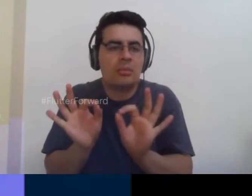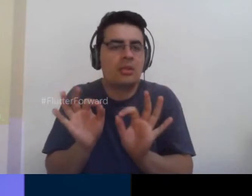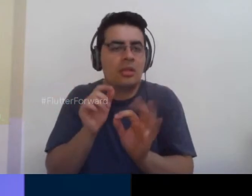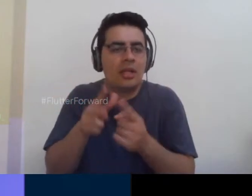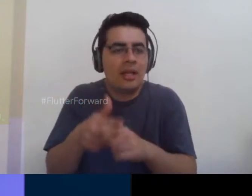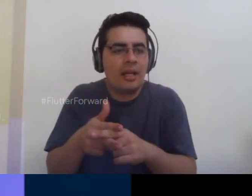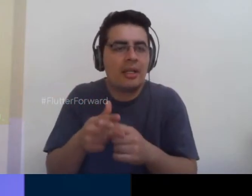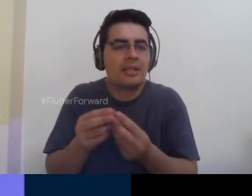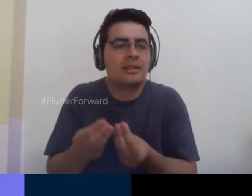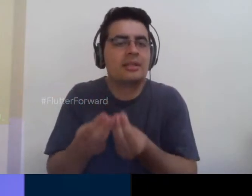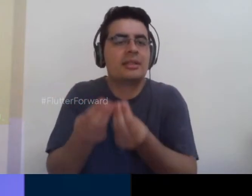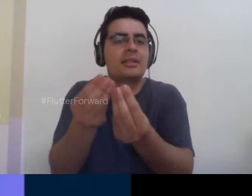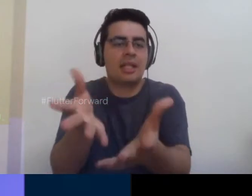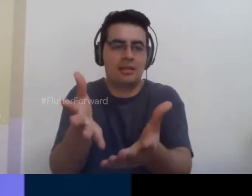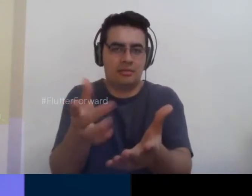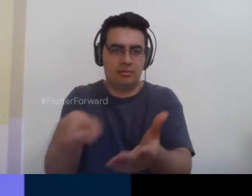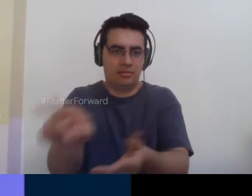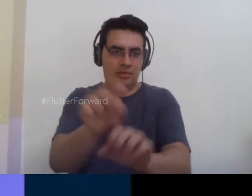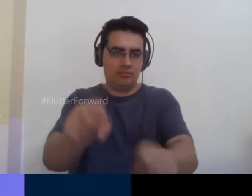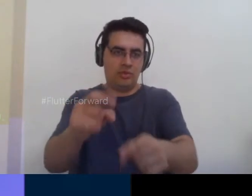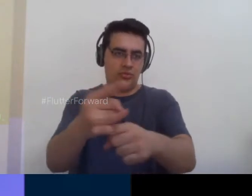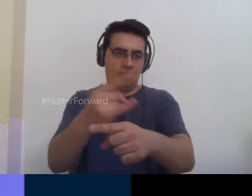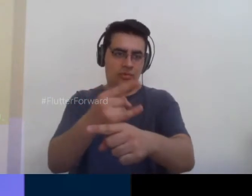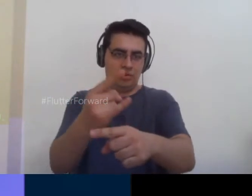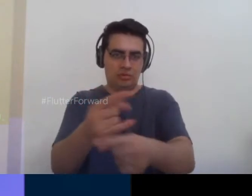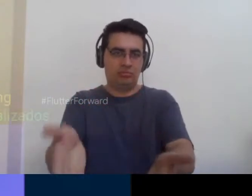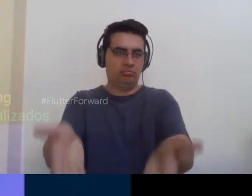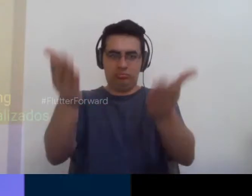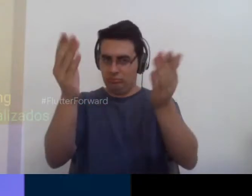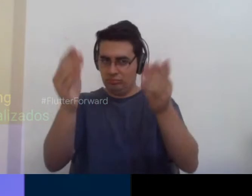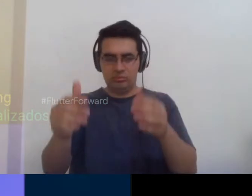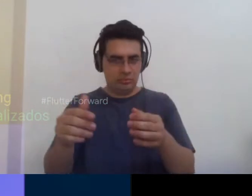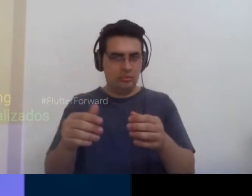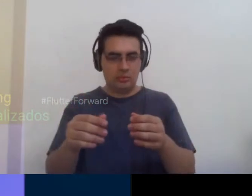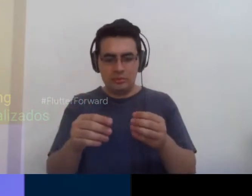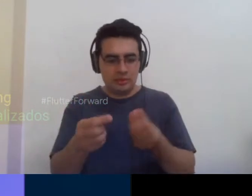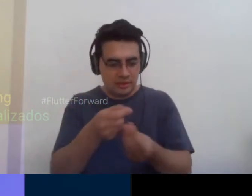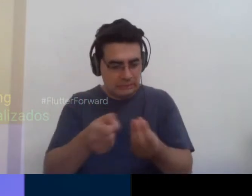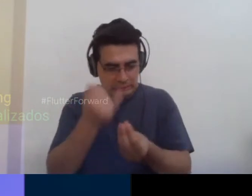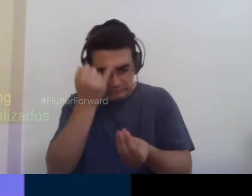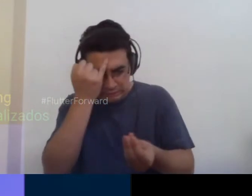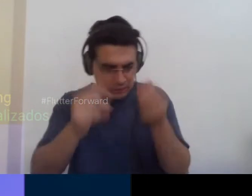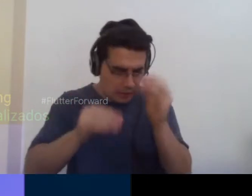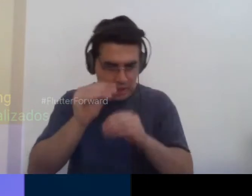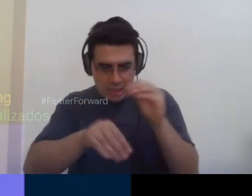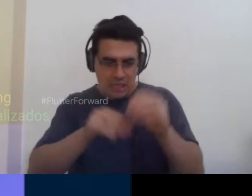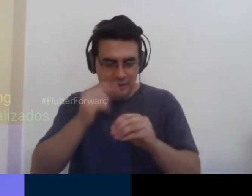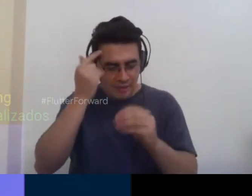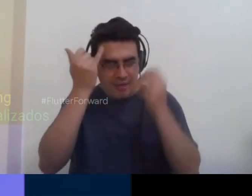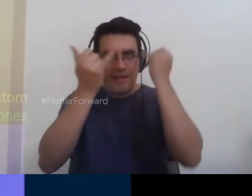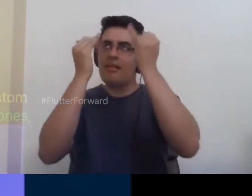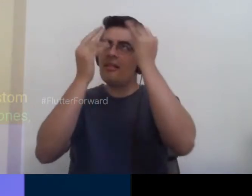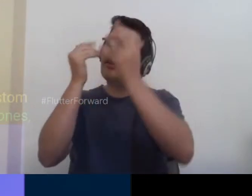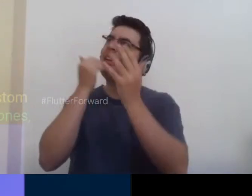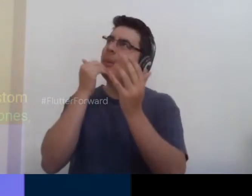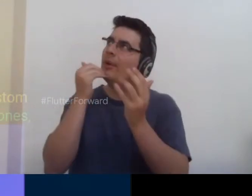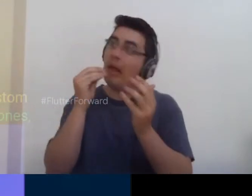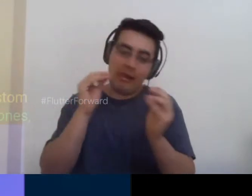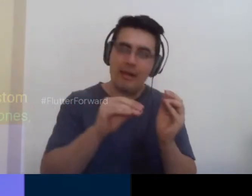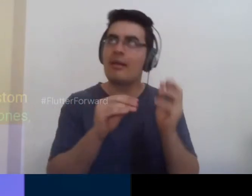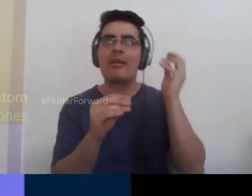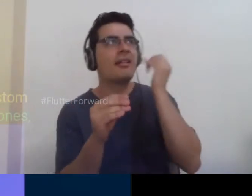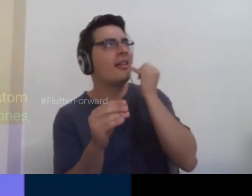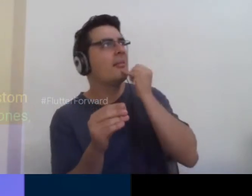be combined to create a unique design. We'll start with simple widgets and custom styling, and build